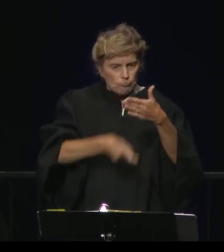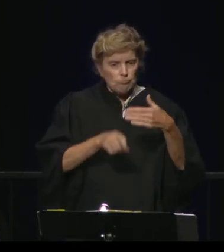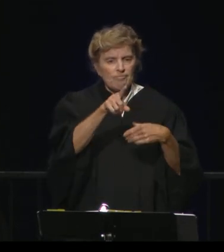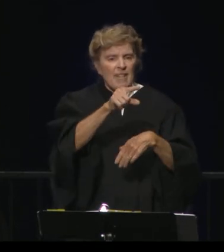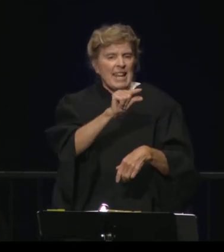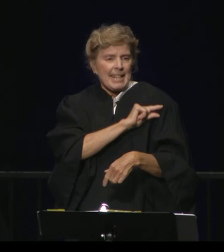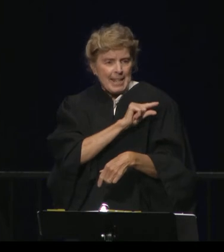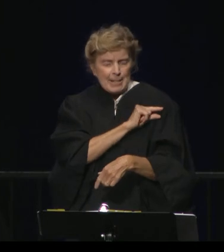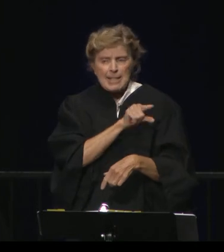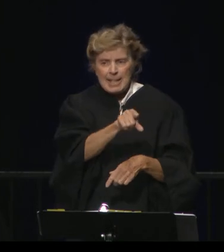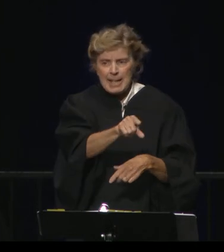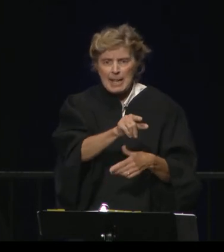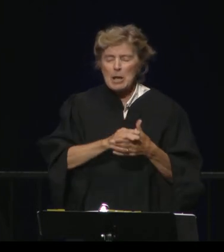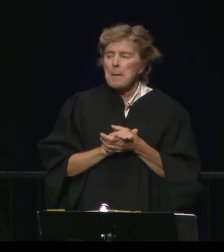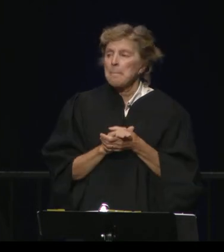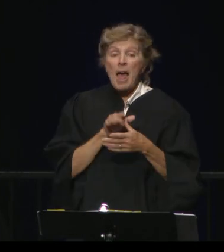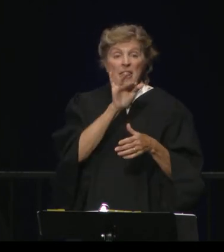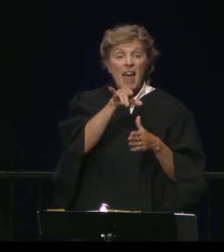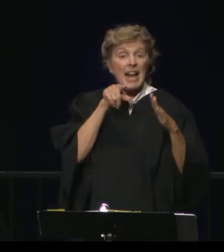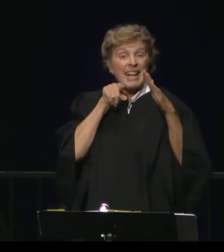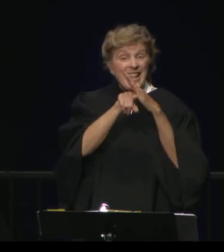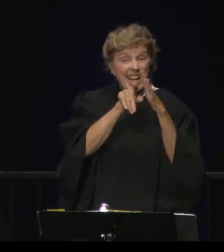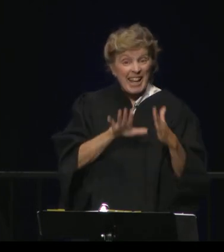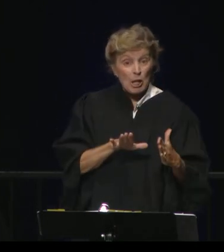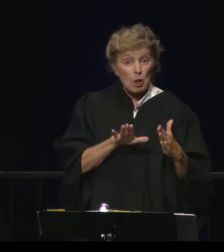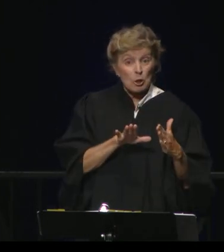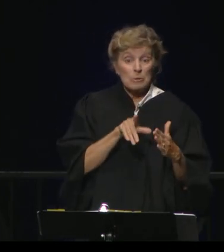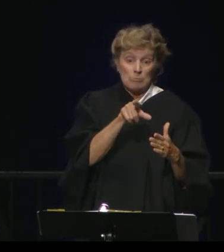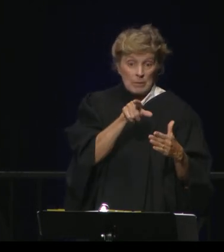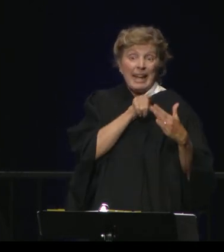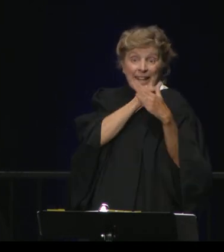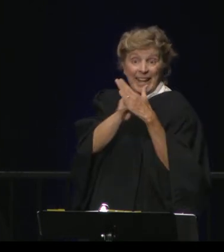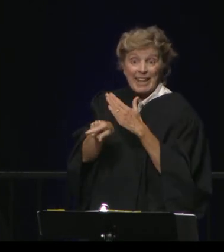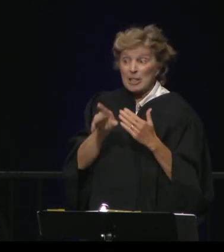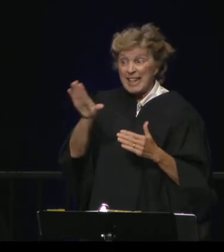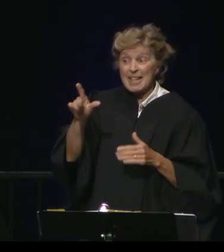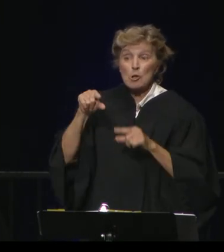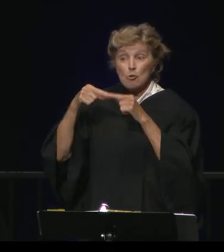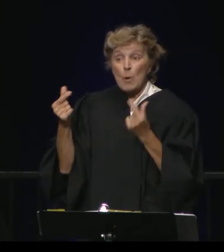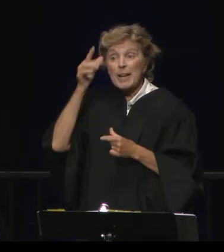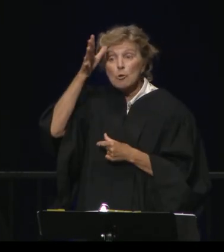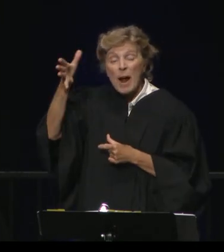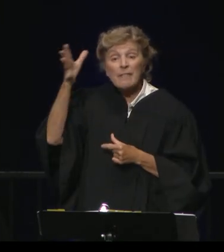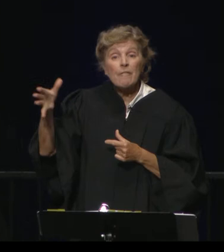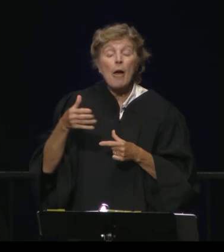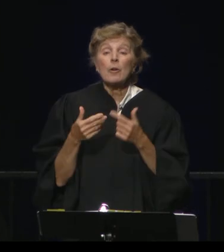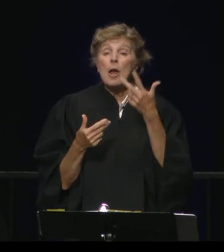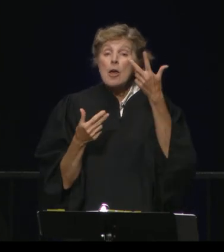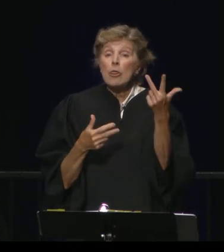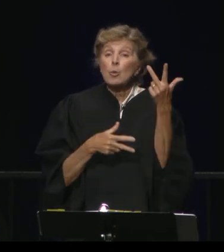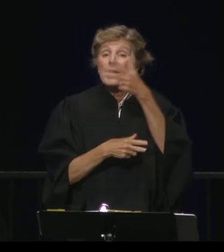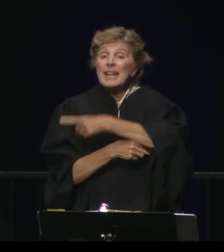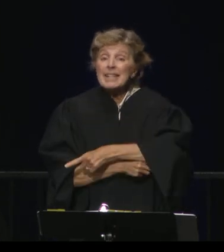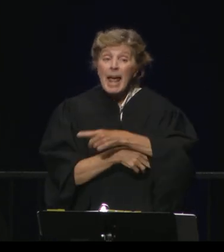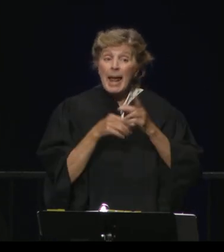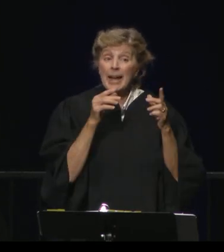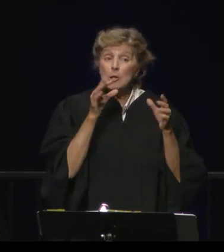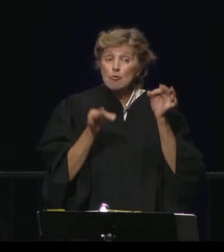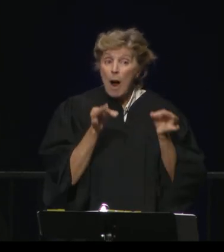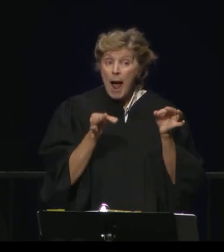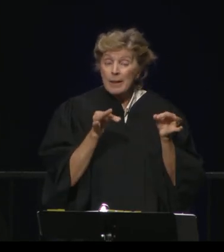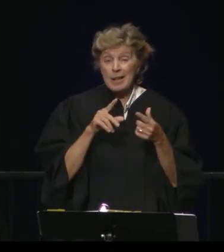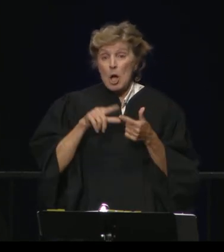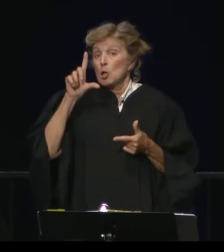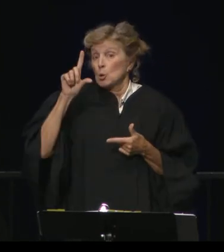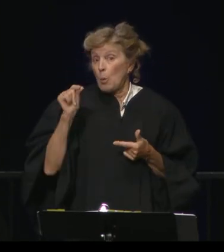of a year, the killer of his great-grandfather had a three-day trial, including 20 witnesses,